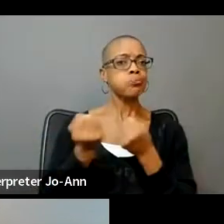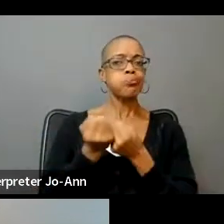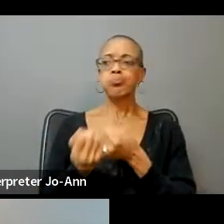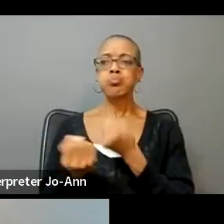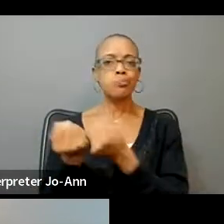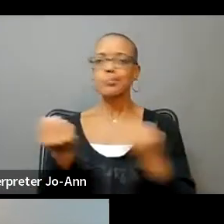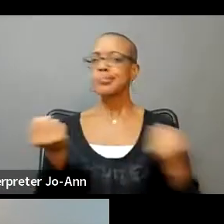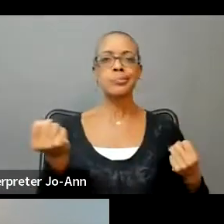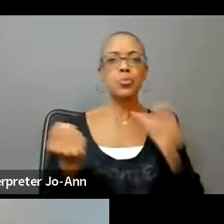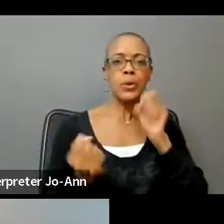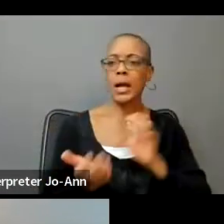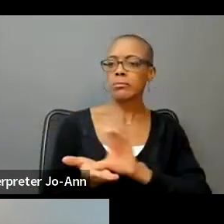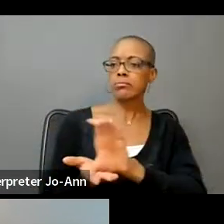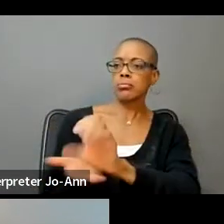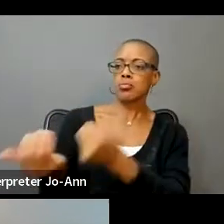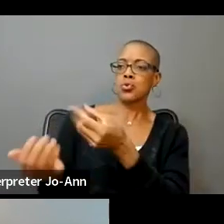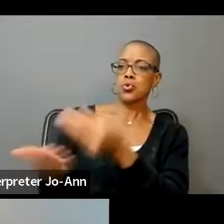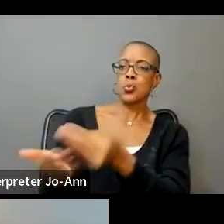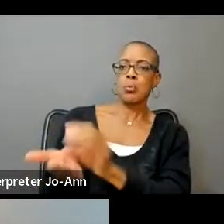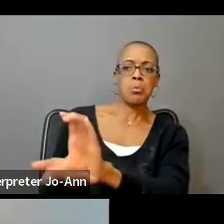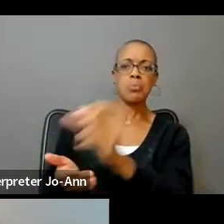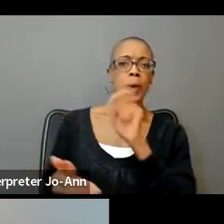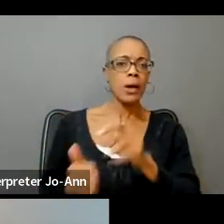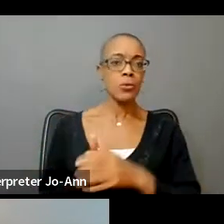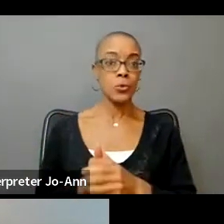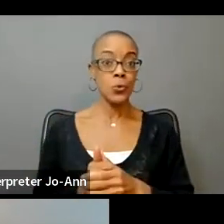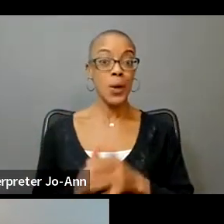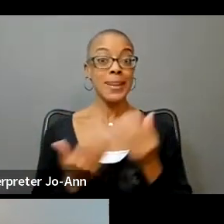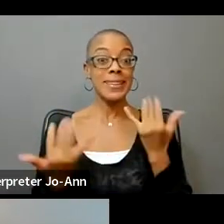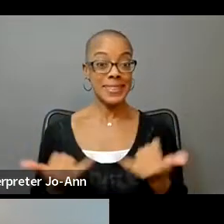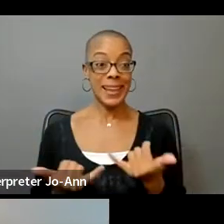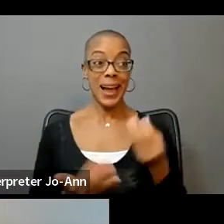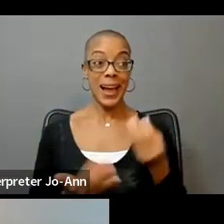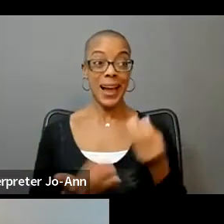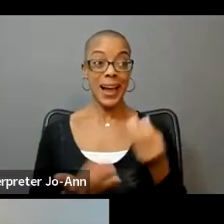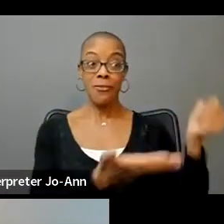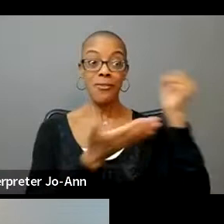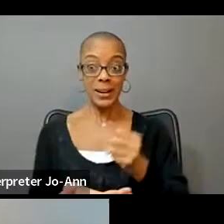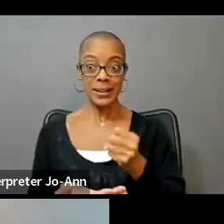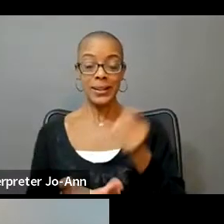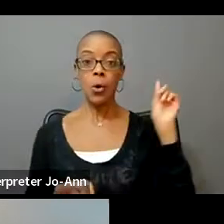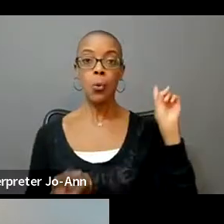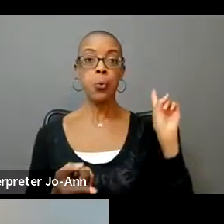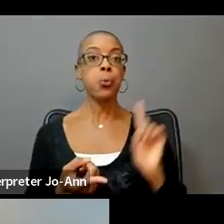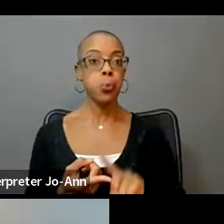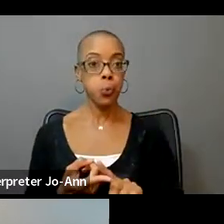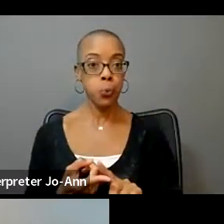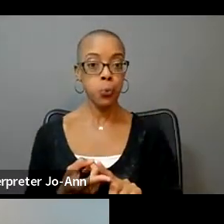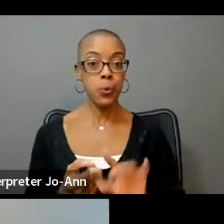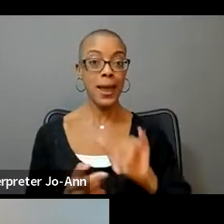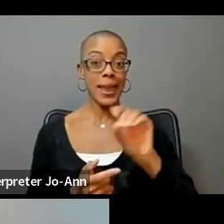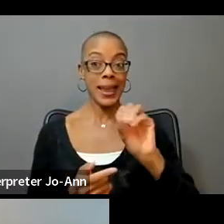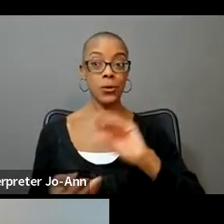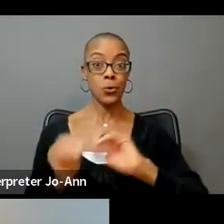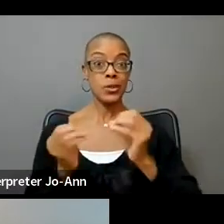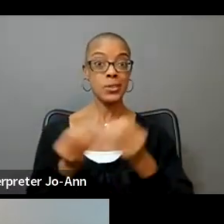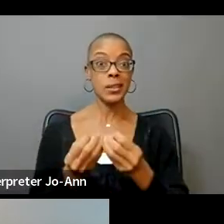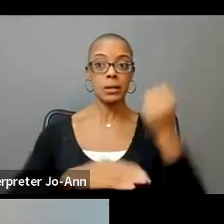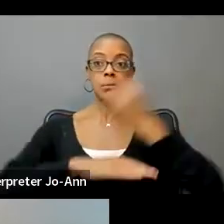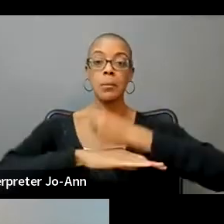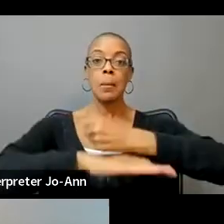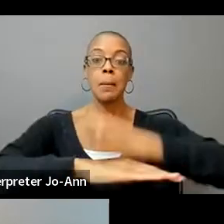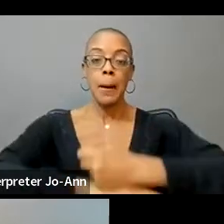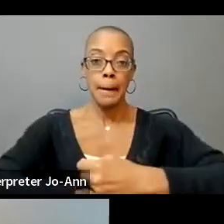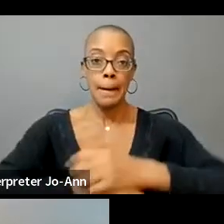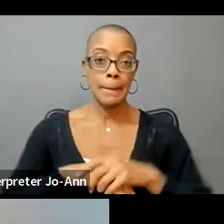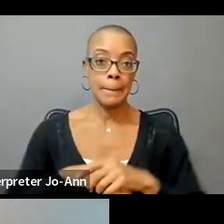we're losing funding for a lot of our AIDS organizations and they are beginning to close up shop. And people are like thinking, oh, you're just going to take this pill